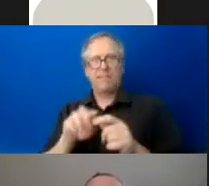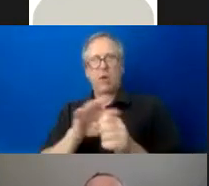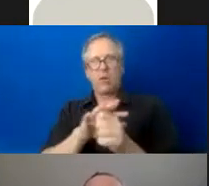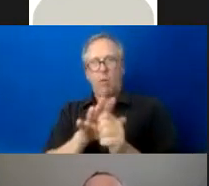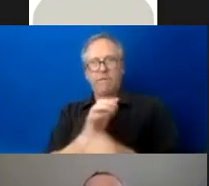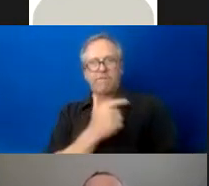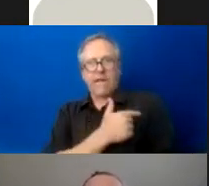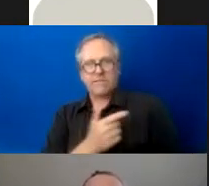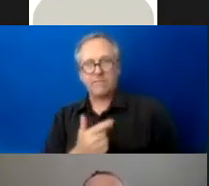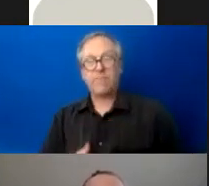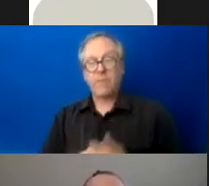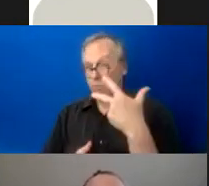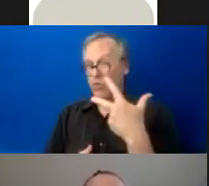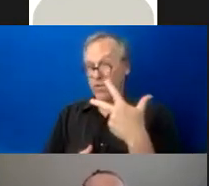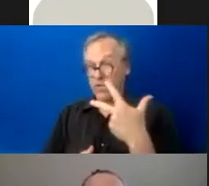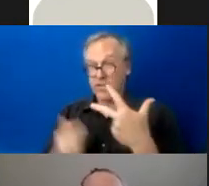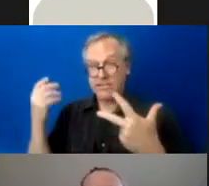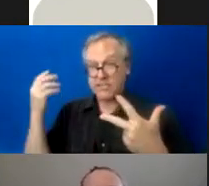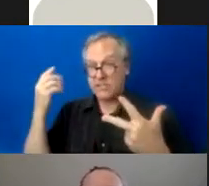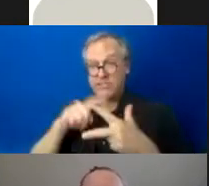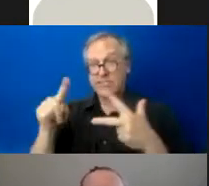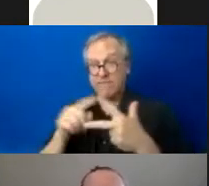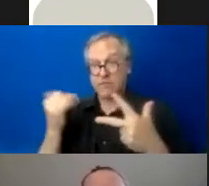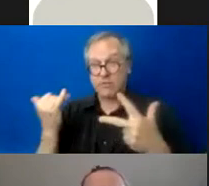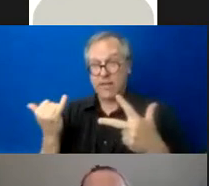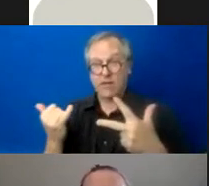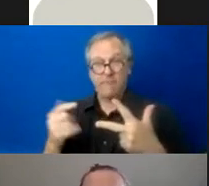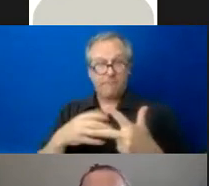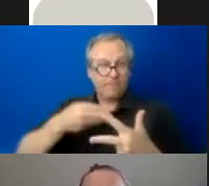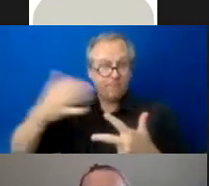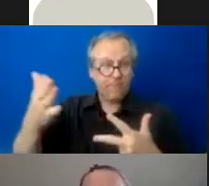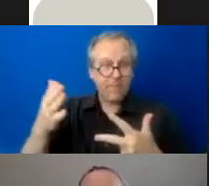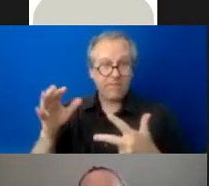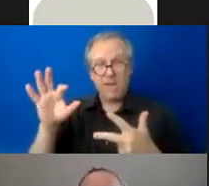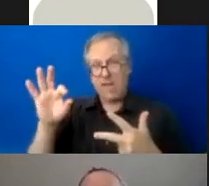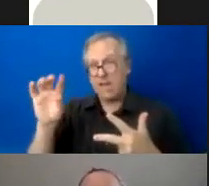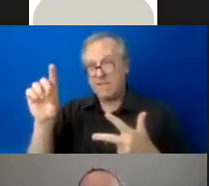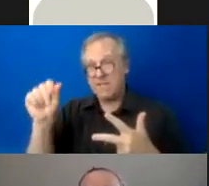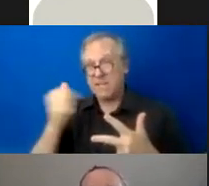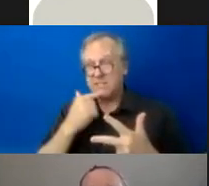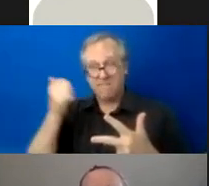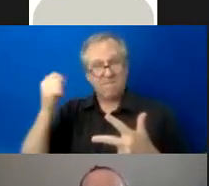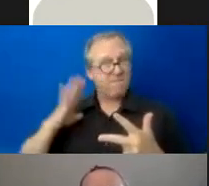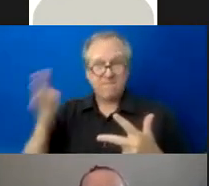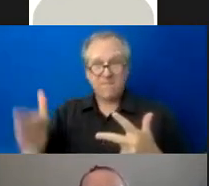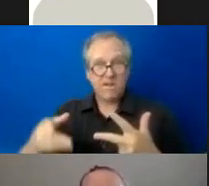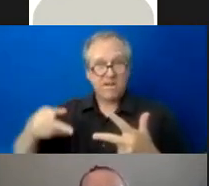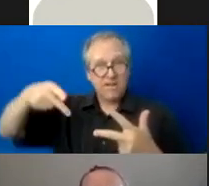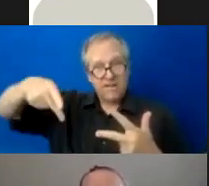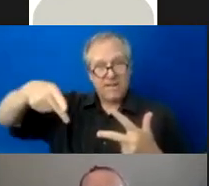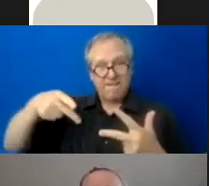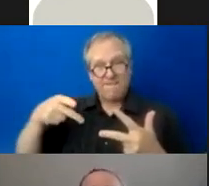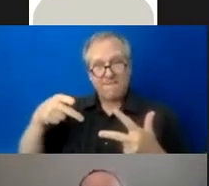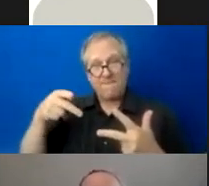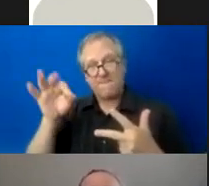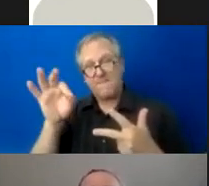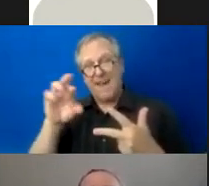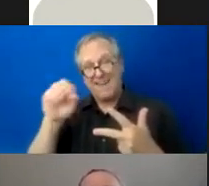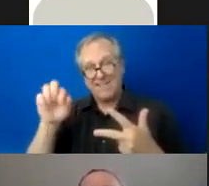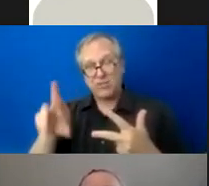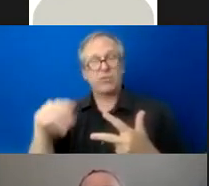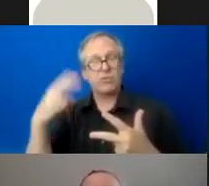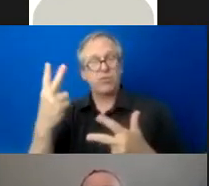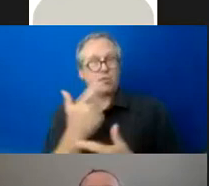different vaccines already given emergency use authorization from the FDA. The Pfizer and Moderna vaccine required 2 doses. The